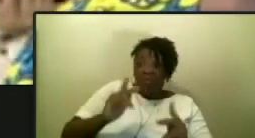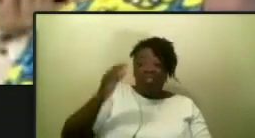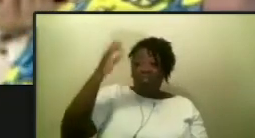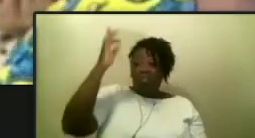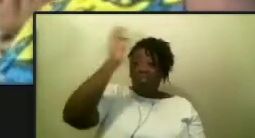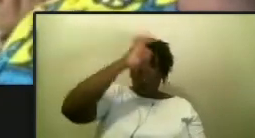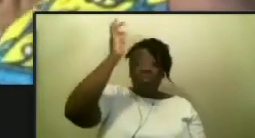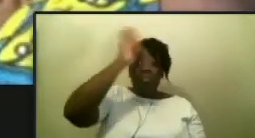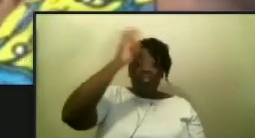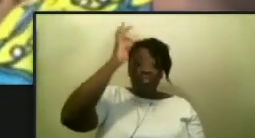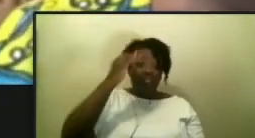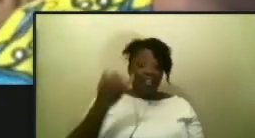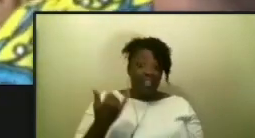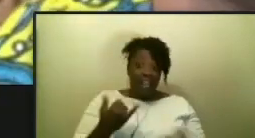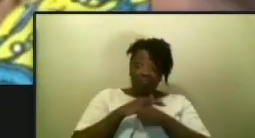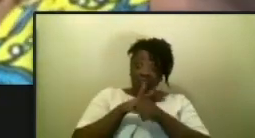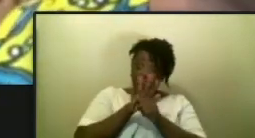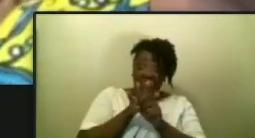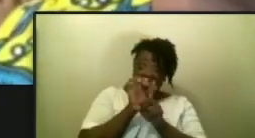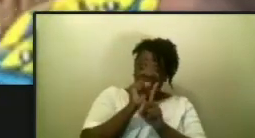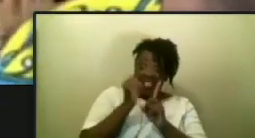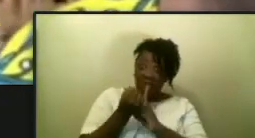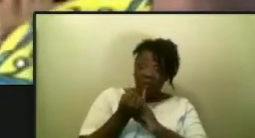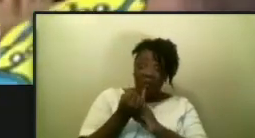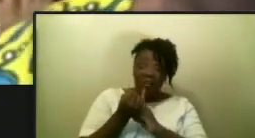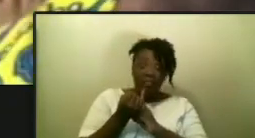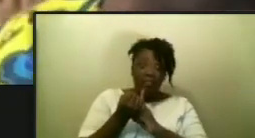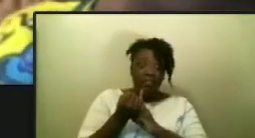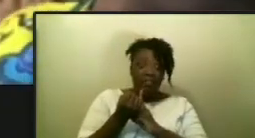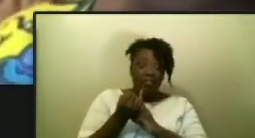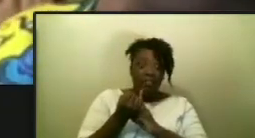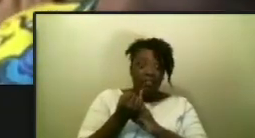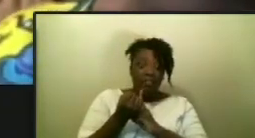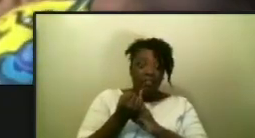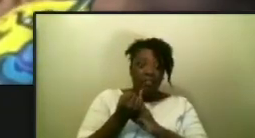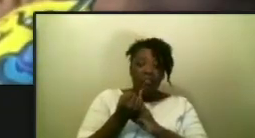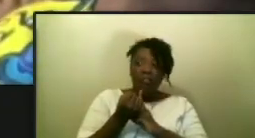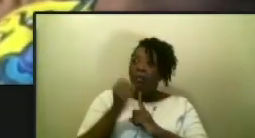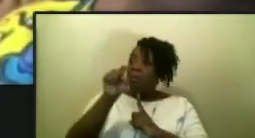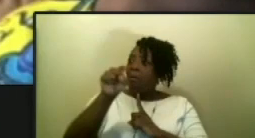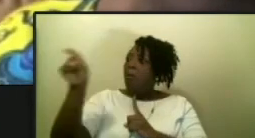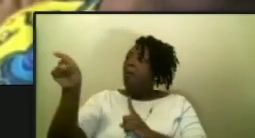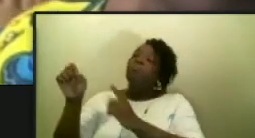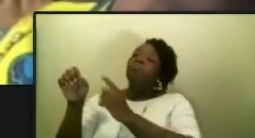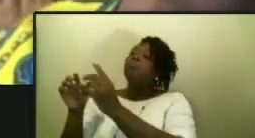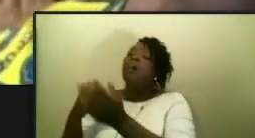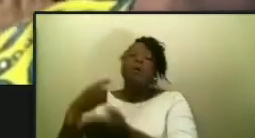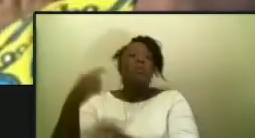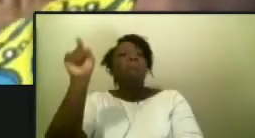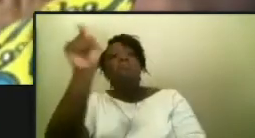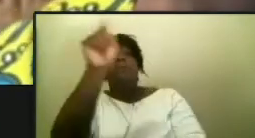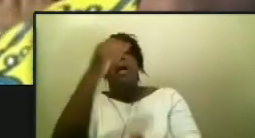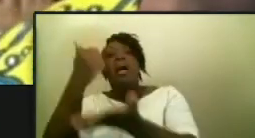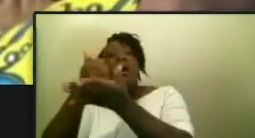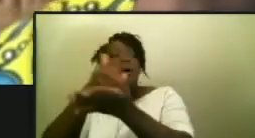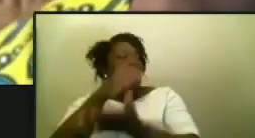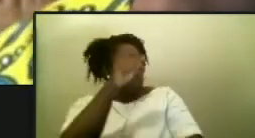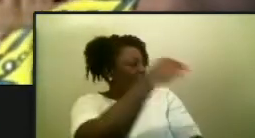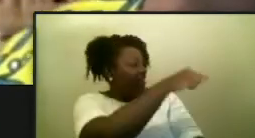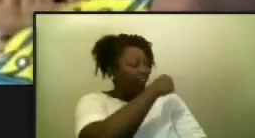something like the COVID-19 happened and we are set out of the margin of the conversation of how to deal with